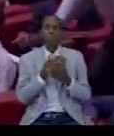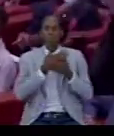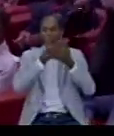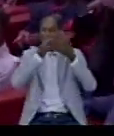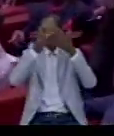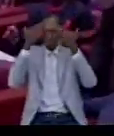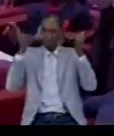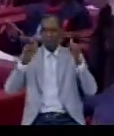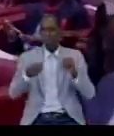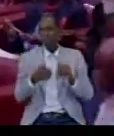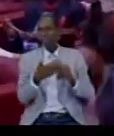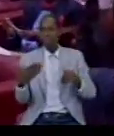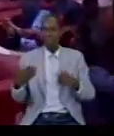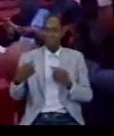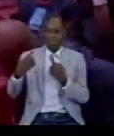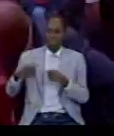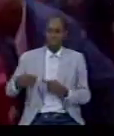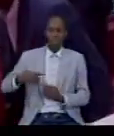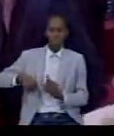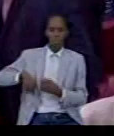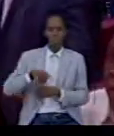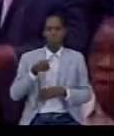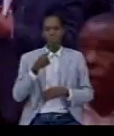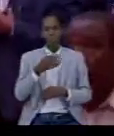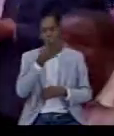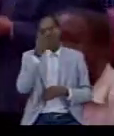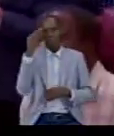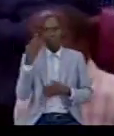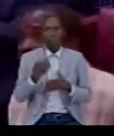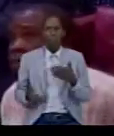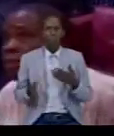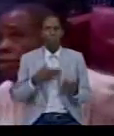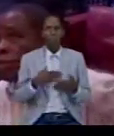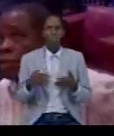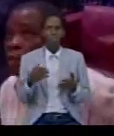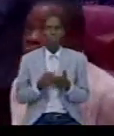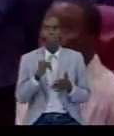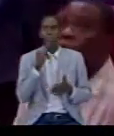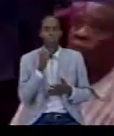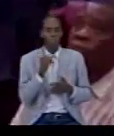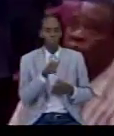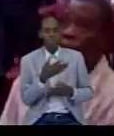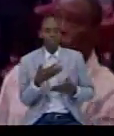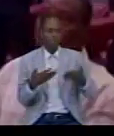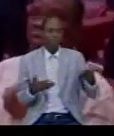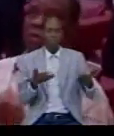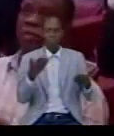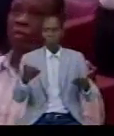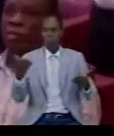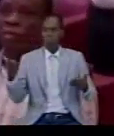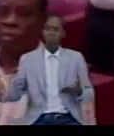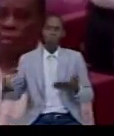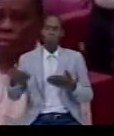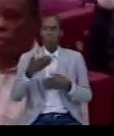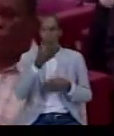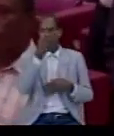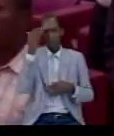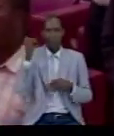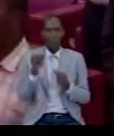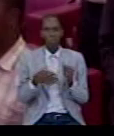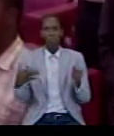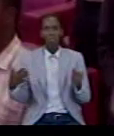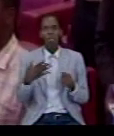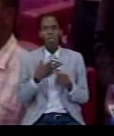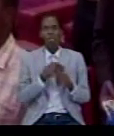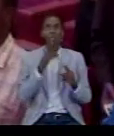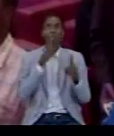thing around you. And forget, you know, whatever it is, anything there. Forget everything and call upon the name of